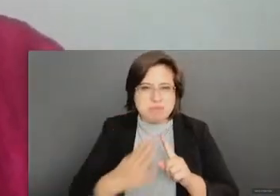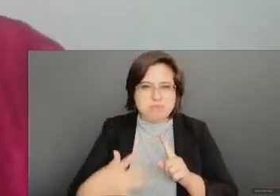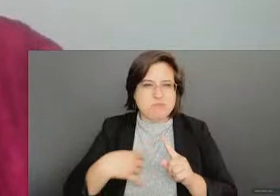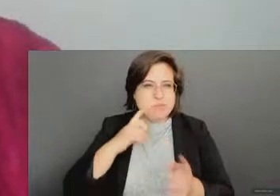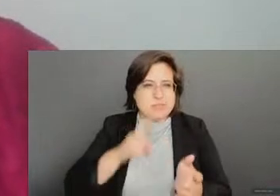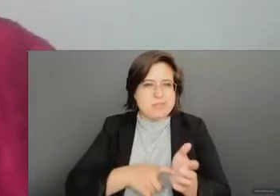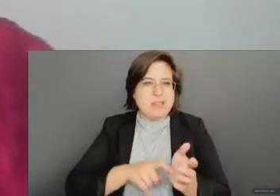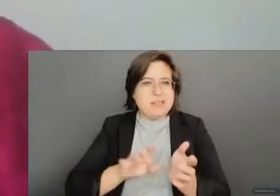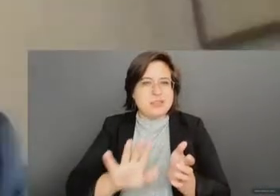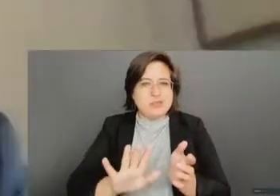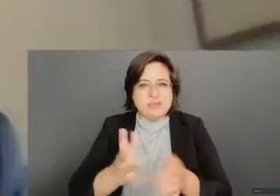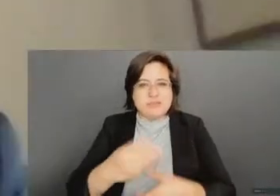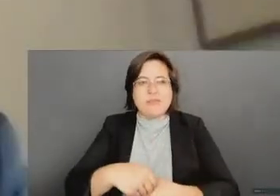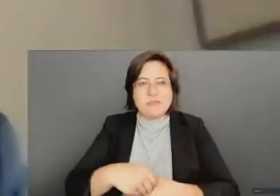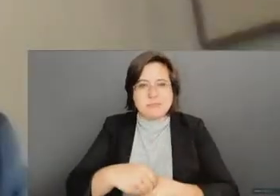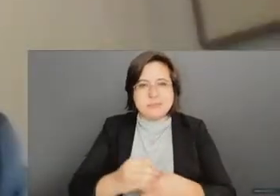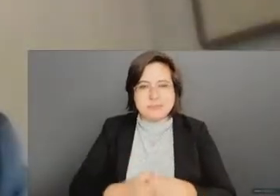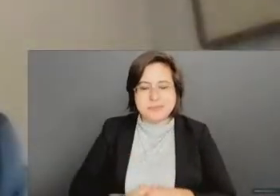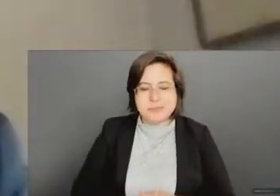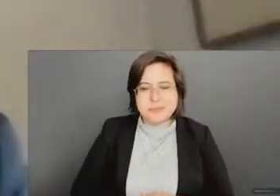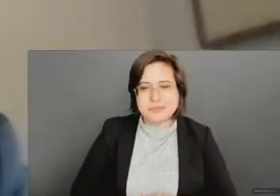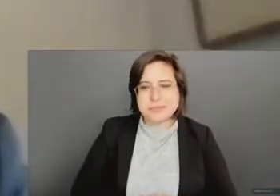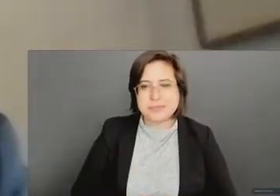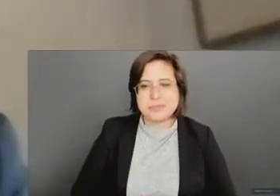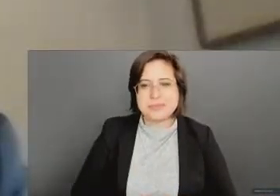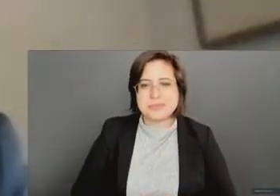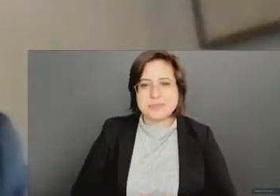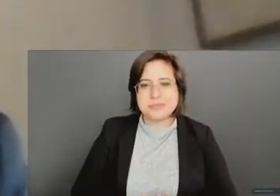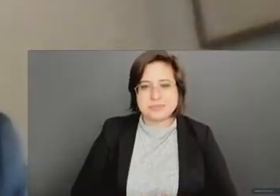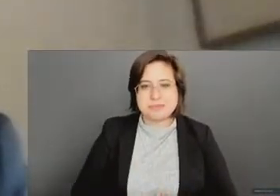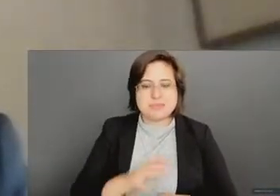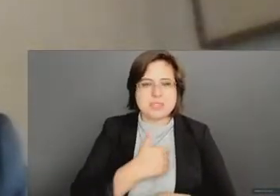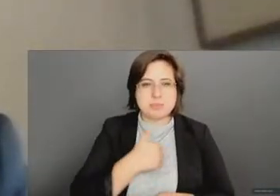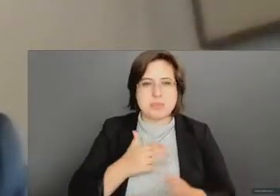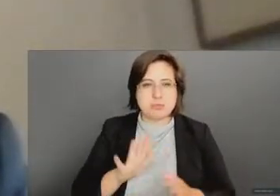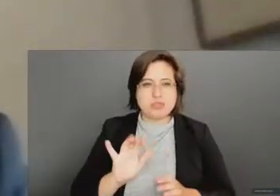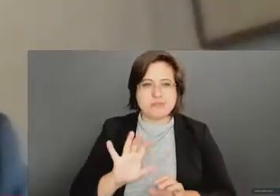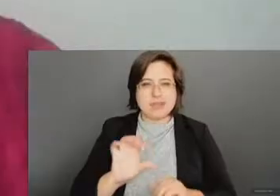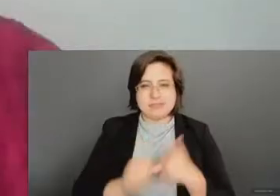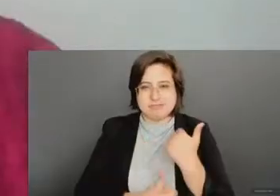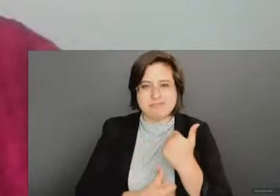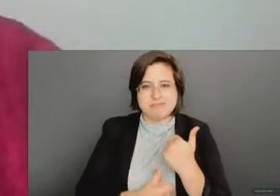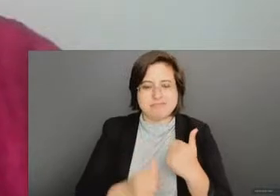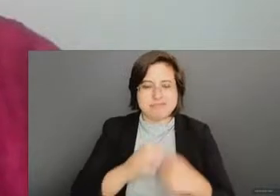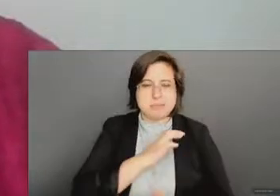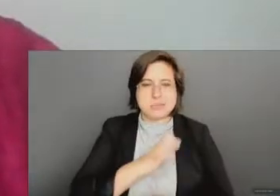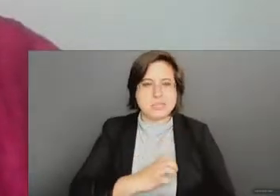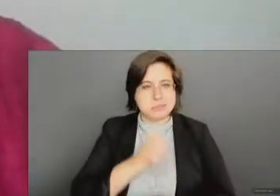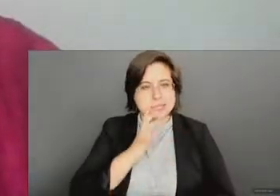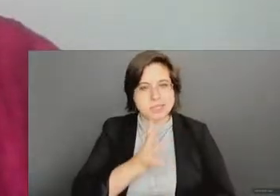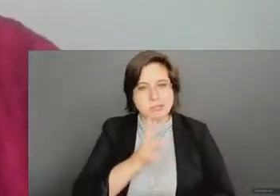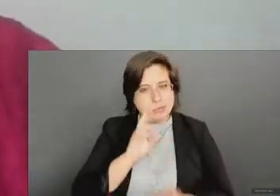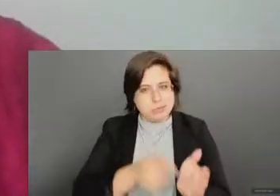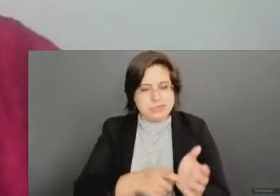contributions as members of that subcommittee. And we will